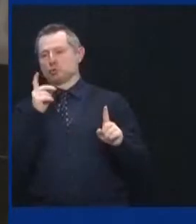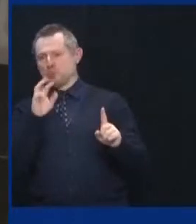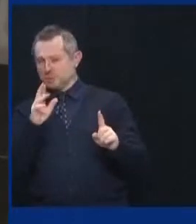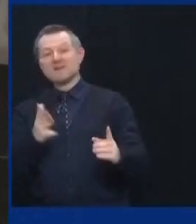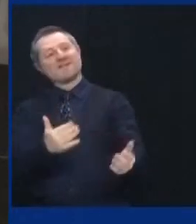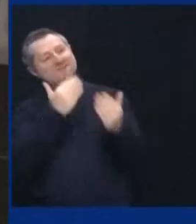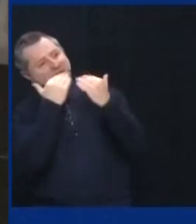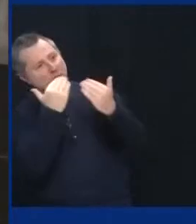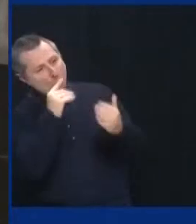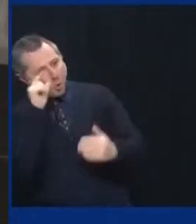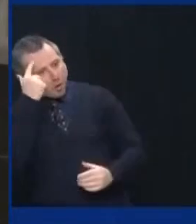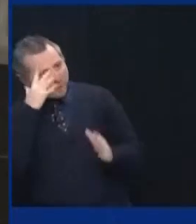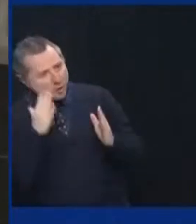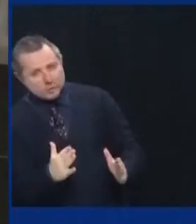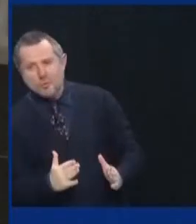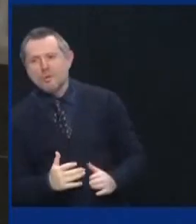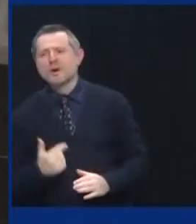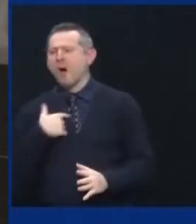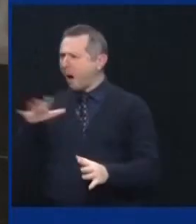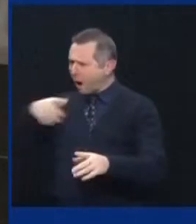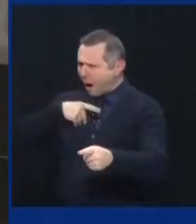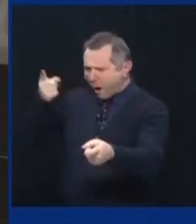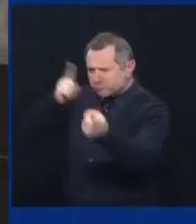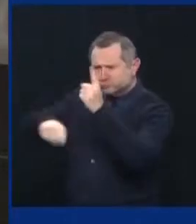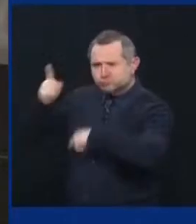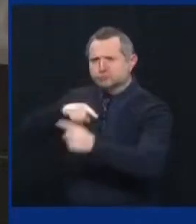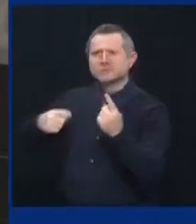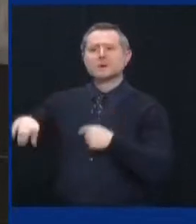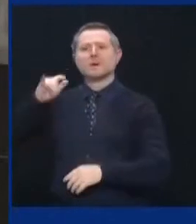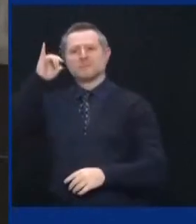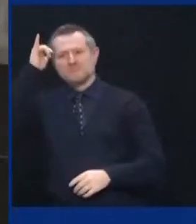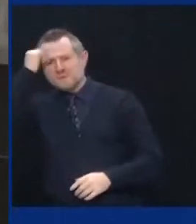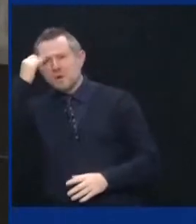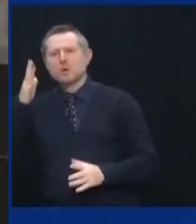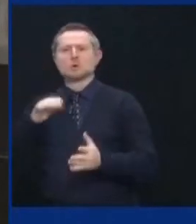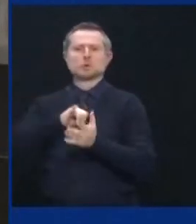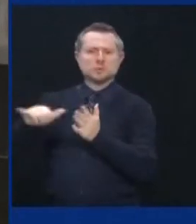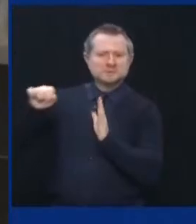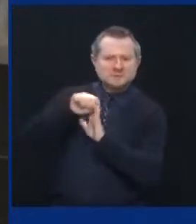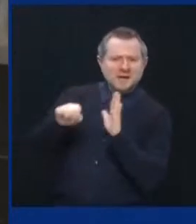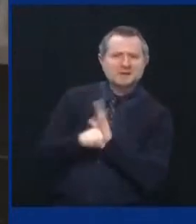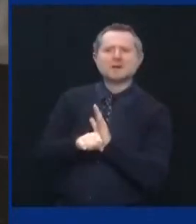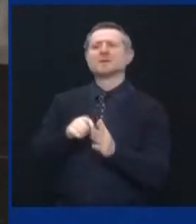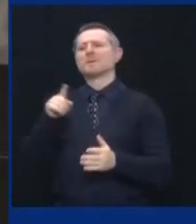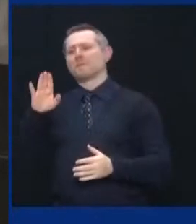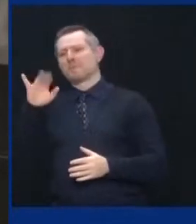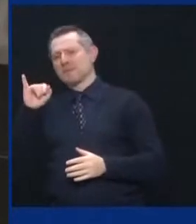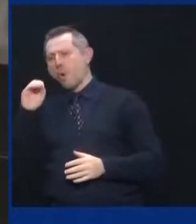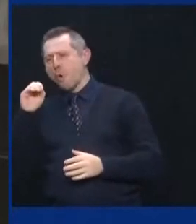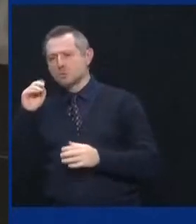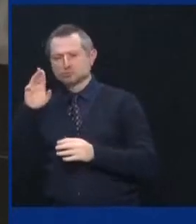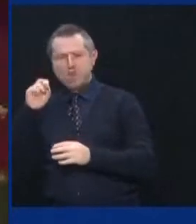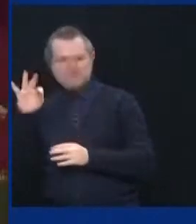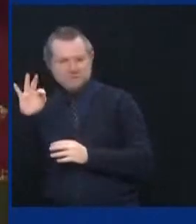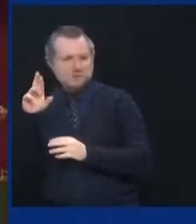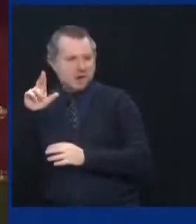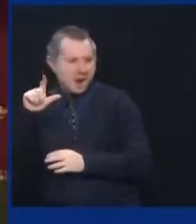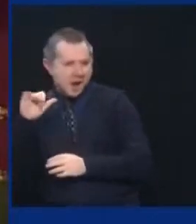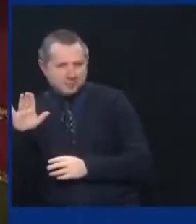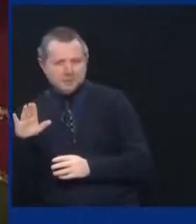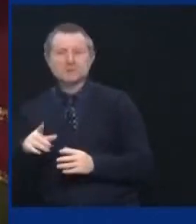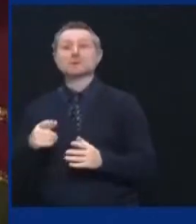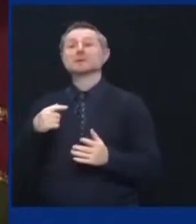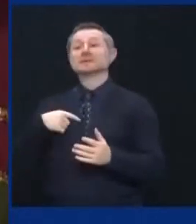cooperatively, as the Governor said, between the Bills, New York State, and BioReference Laboratory, 6,772 fans will be allowed to attend the